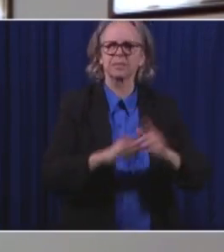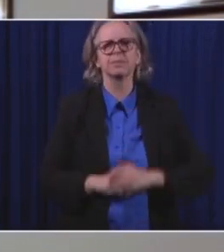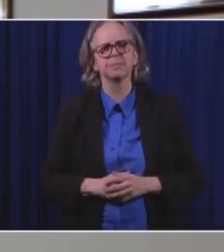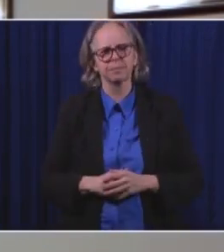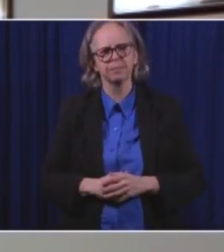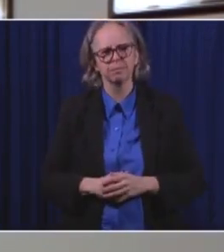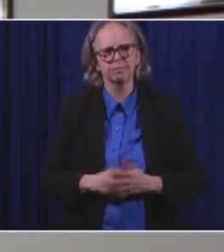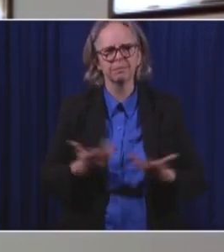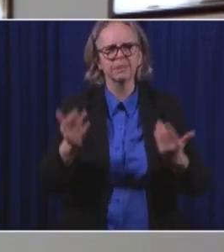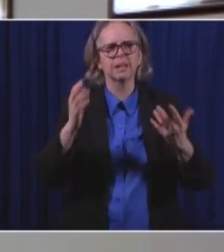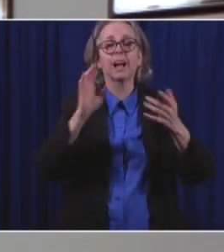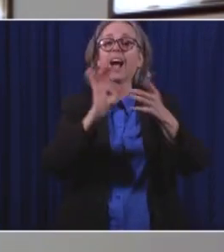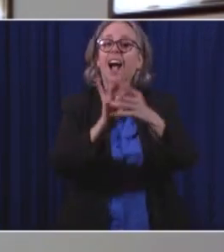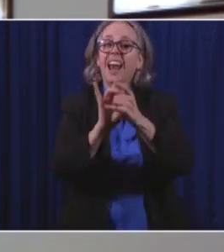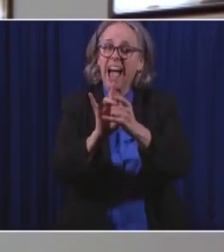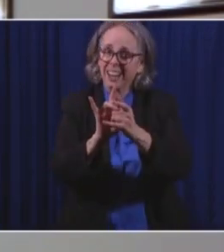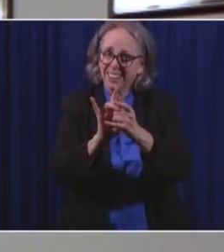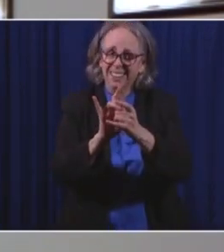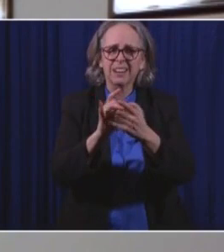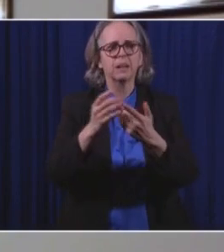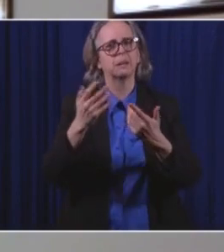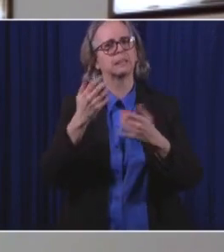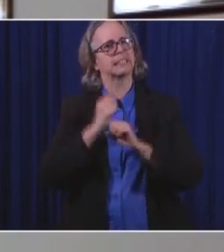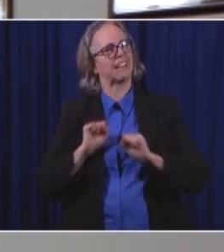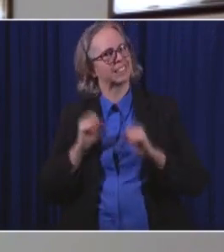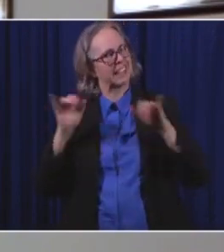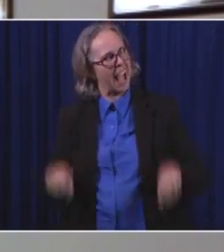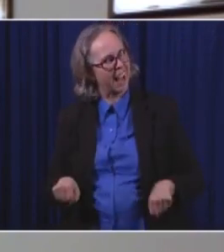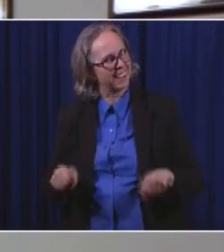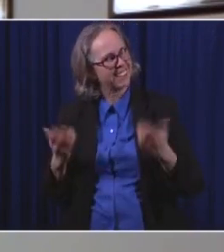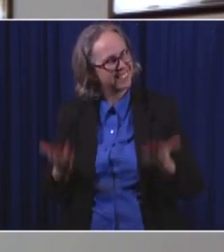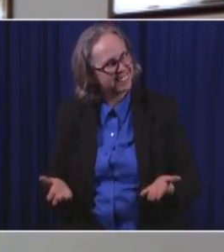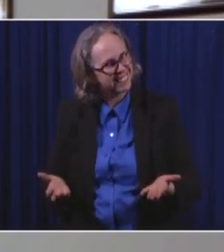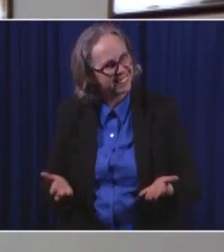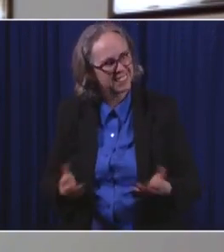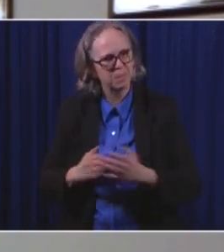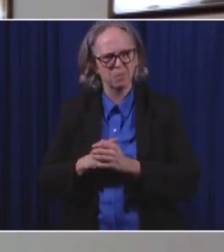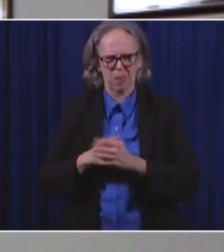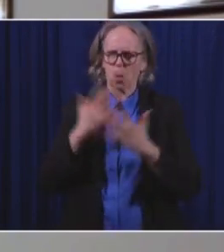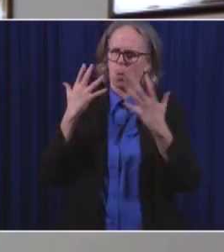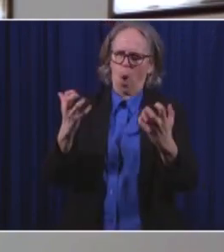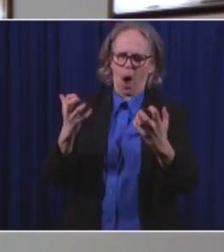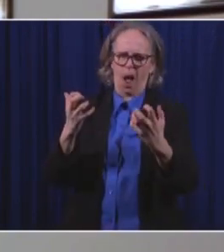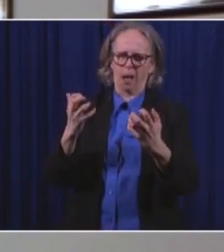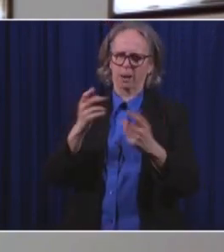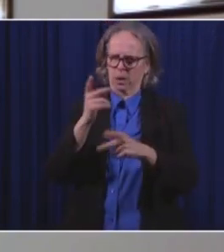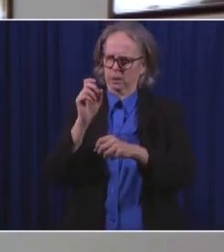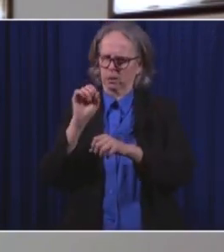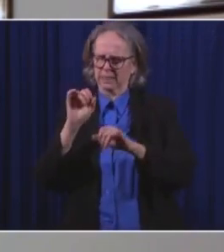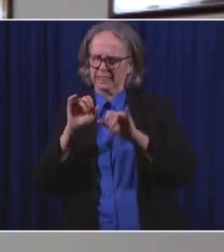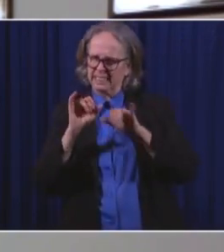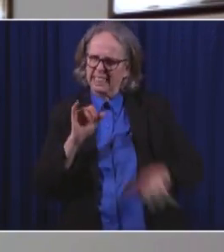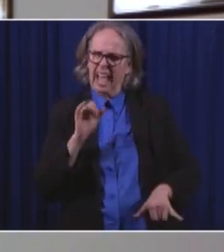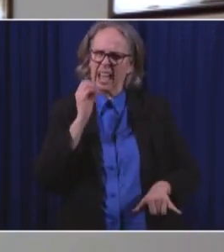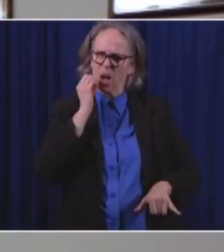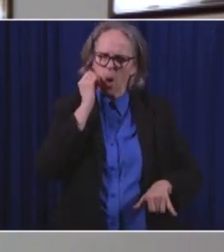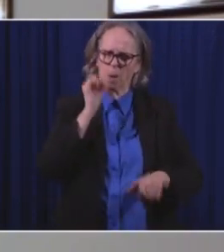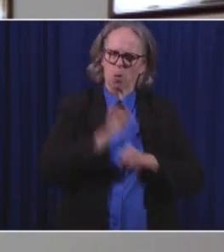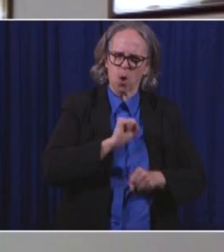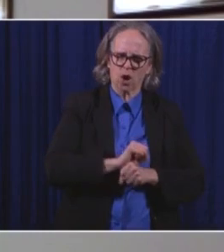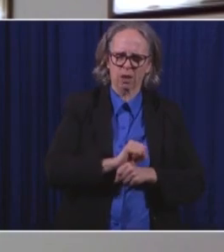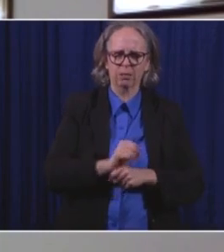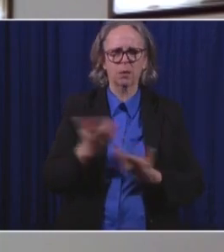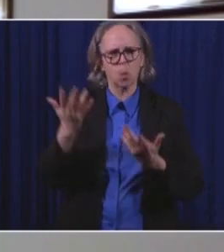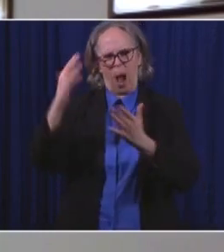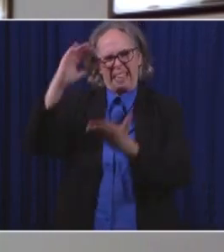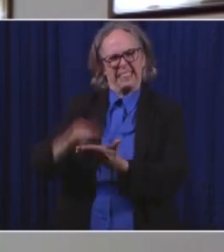maintains that safe environment. And we want to be able to reduce the amount of exposures and be able to protect everyone. Realize that